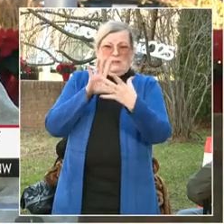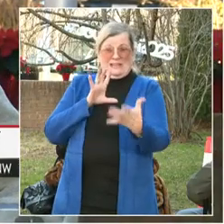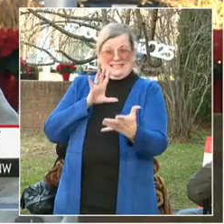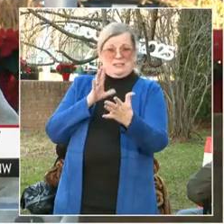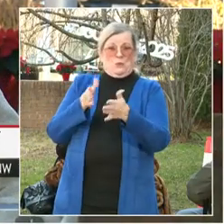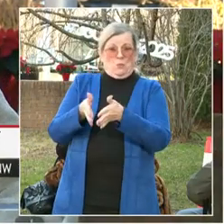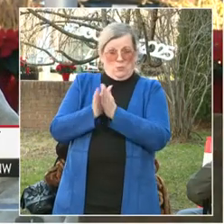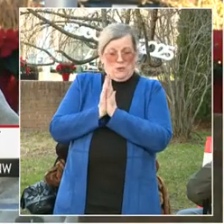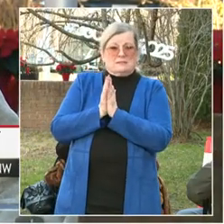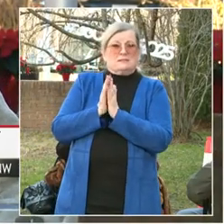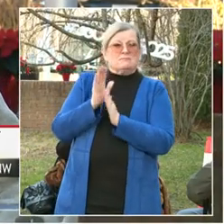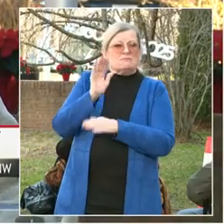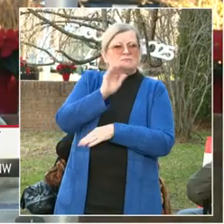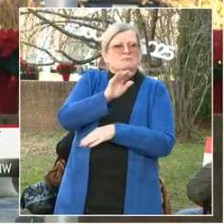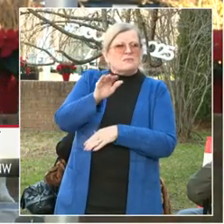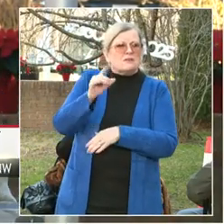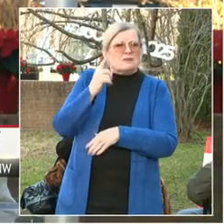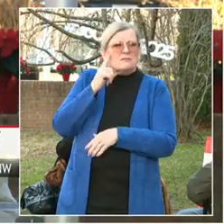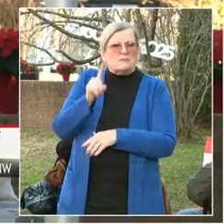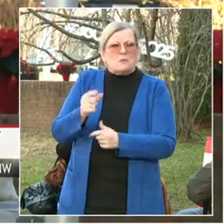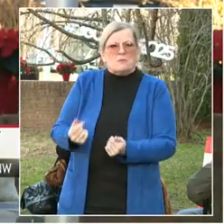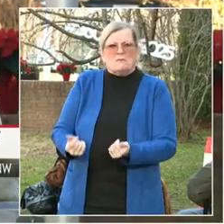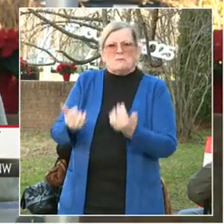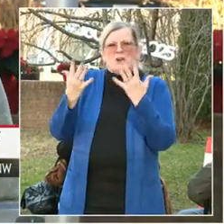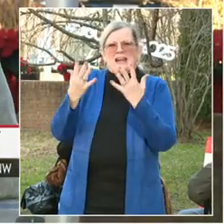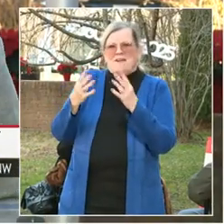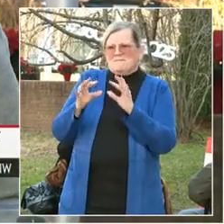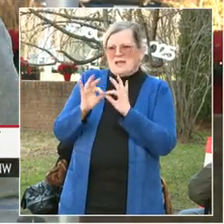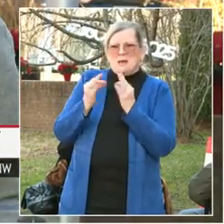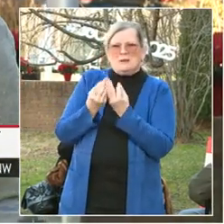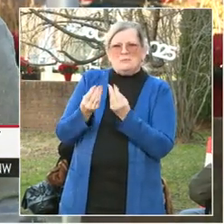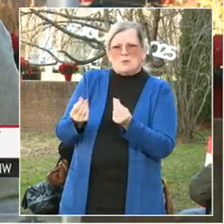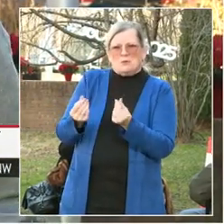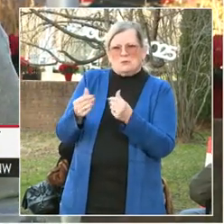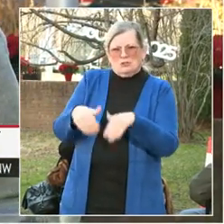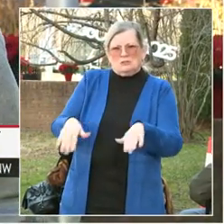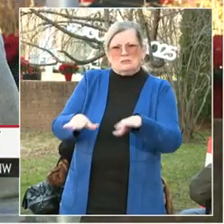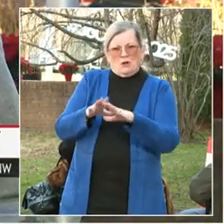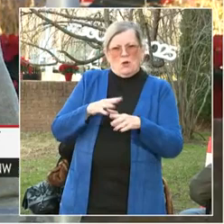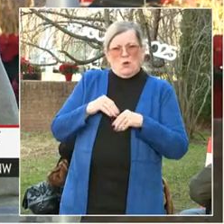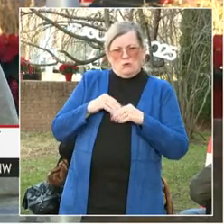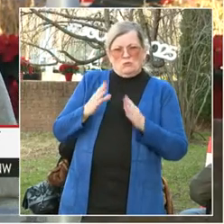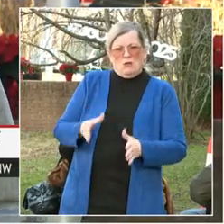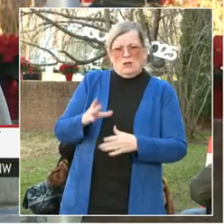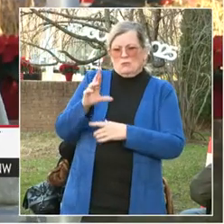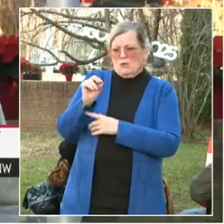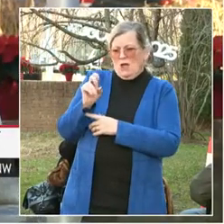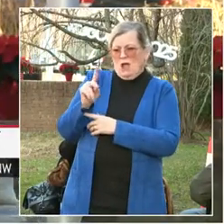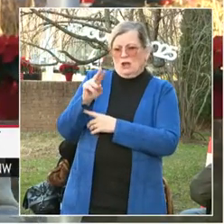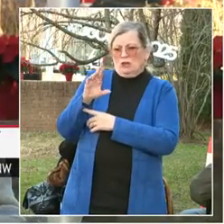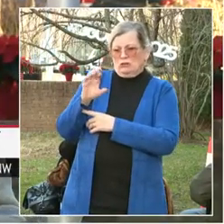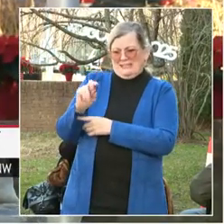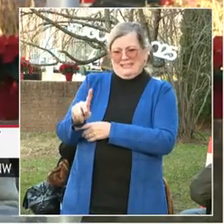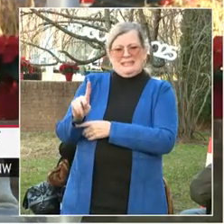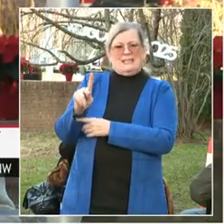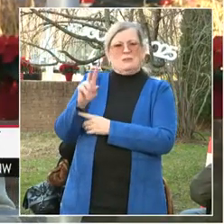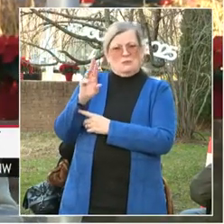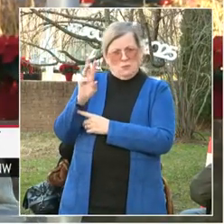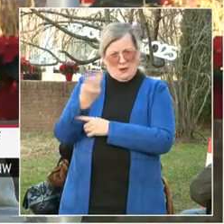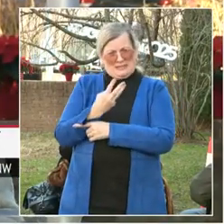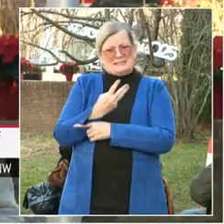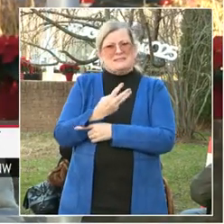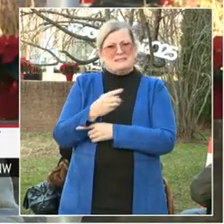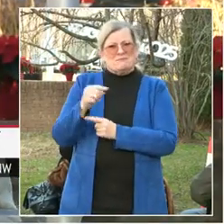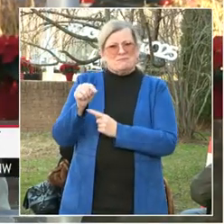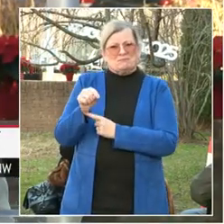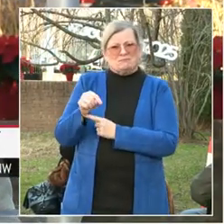for multi-family property owners in the Rock Creek West planning area. We want to ask them what it